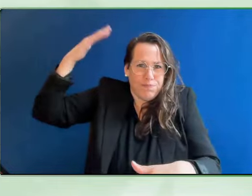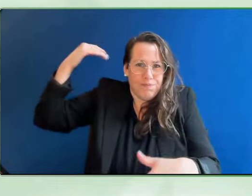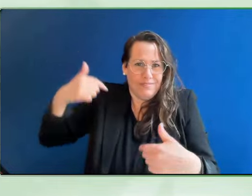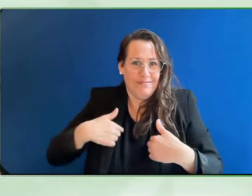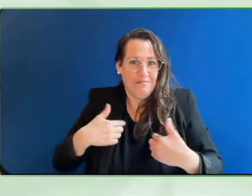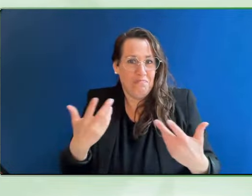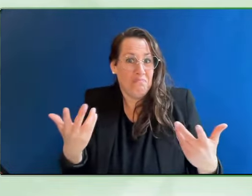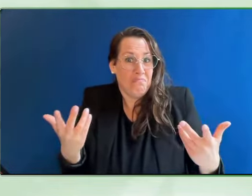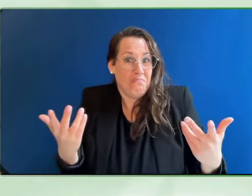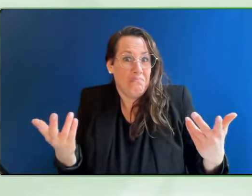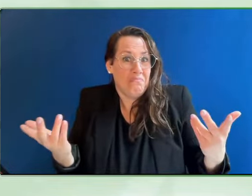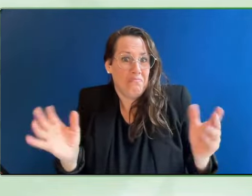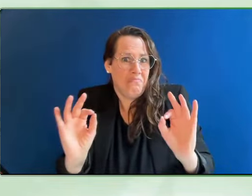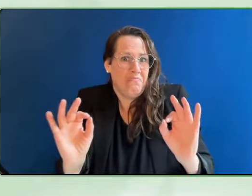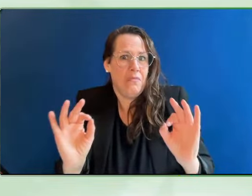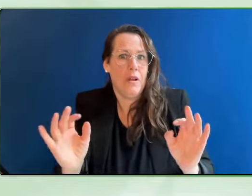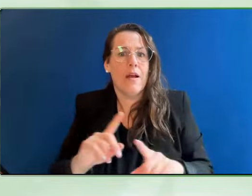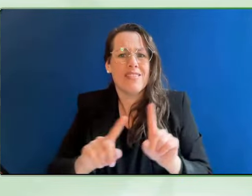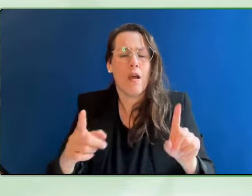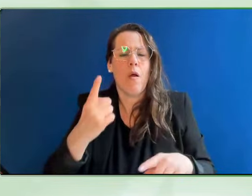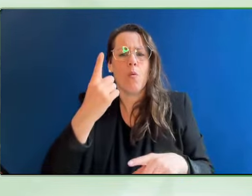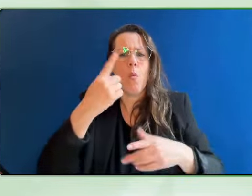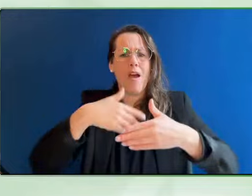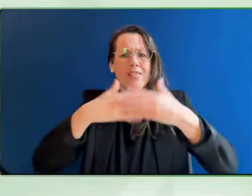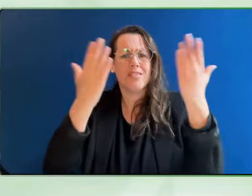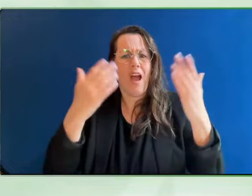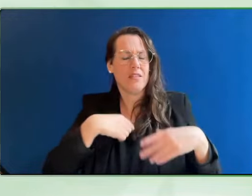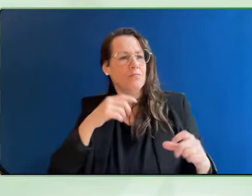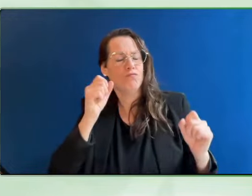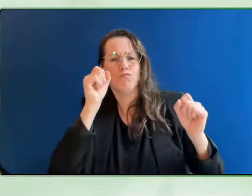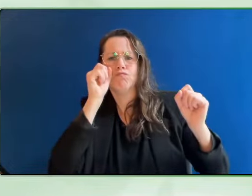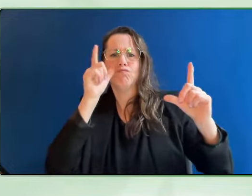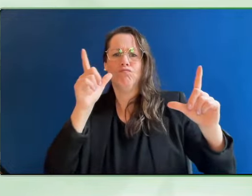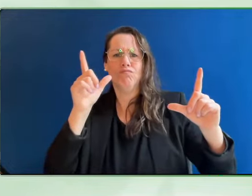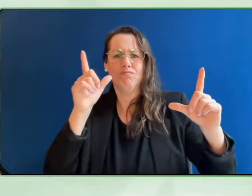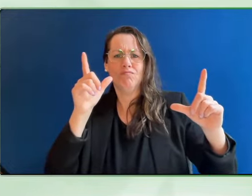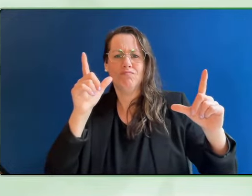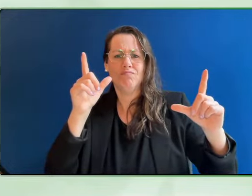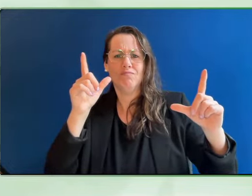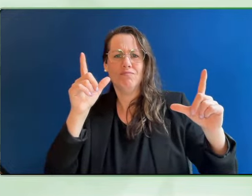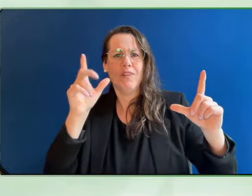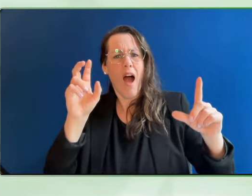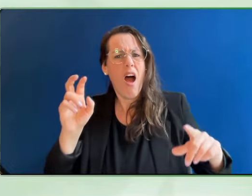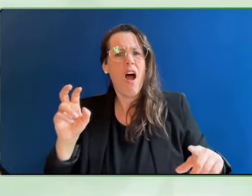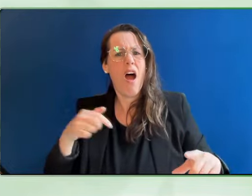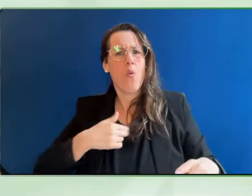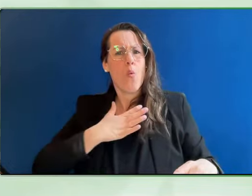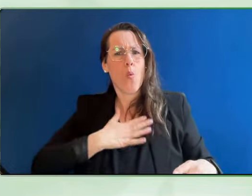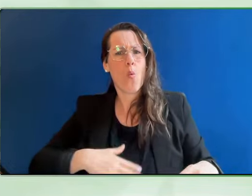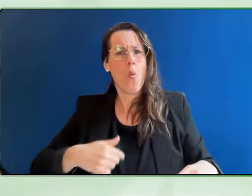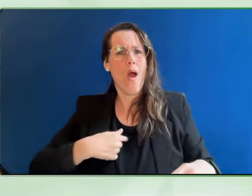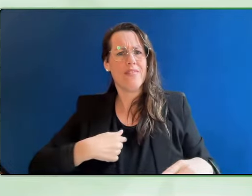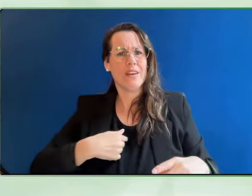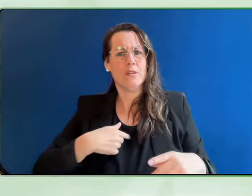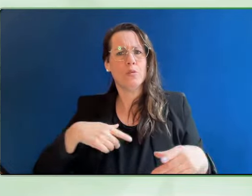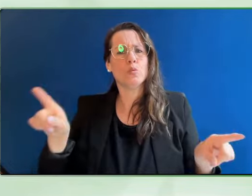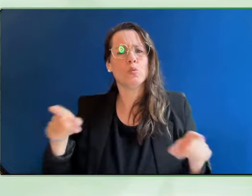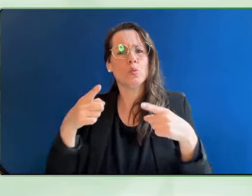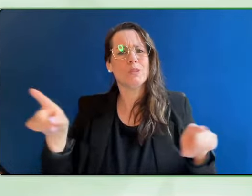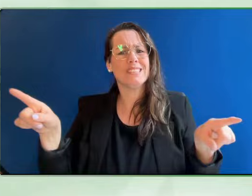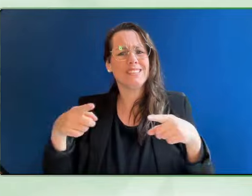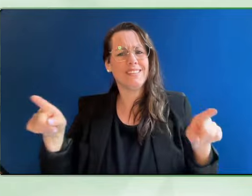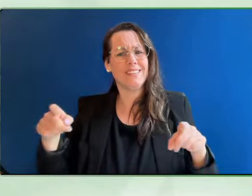write, you're not facing discrimination or anything. Not at all, not at all. And also, I think that